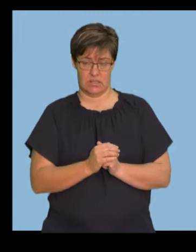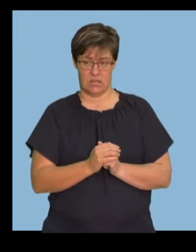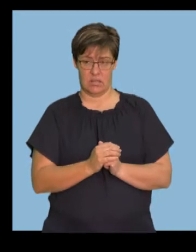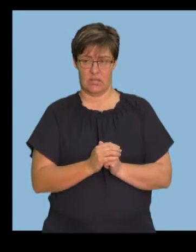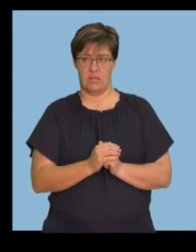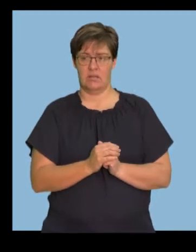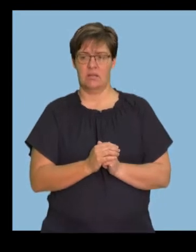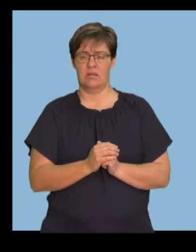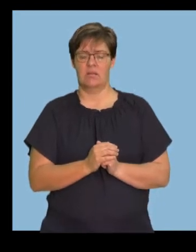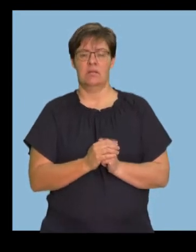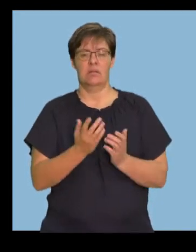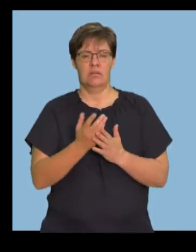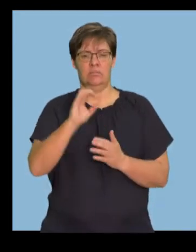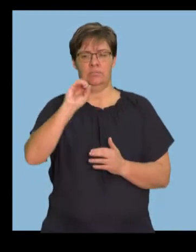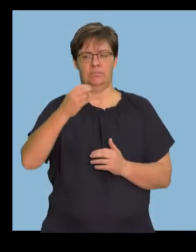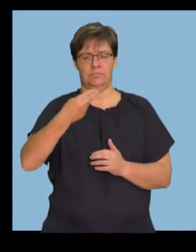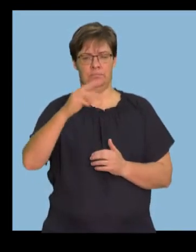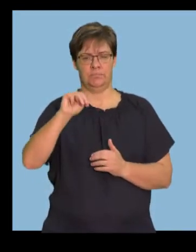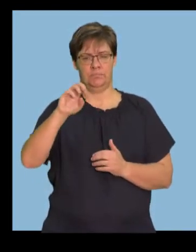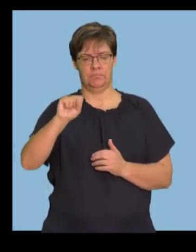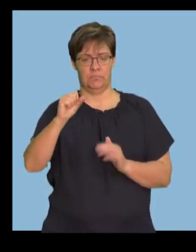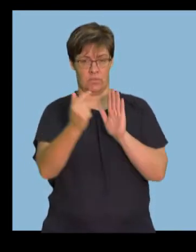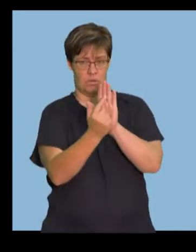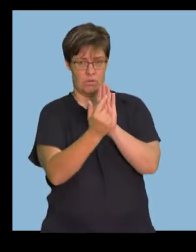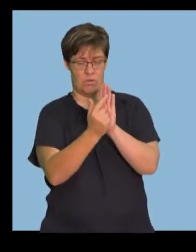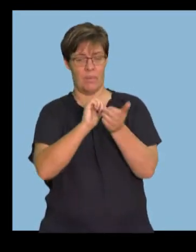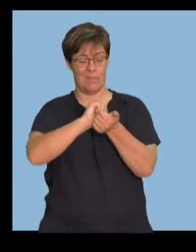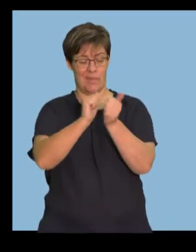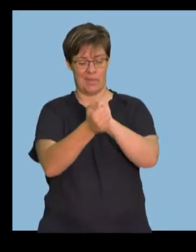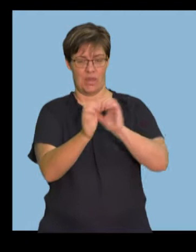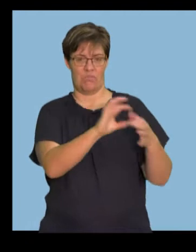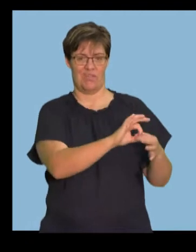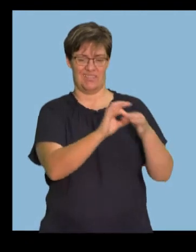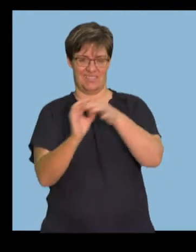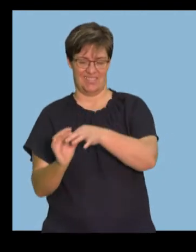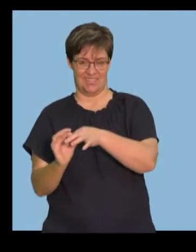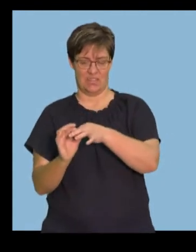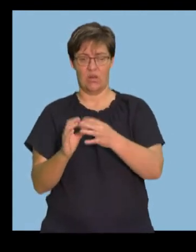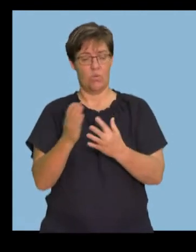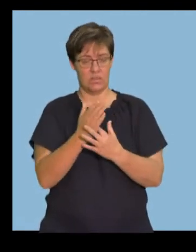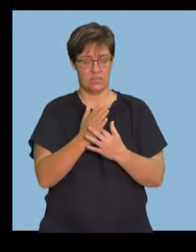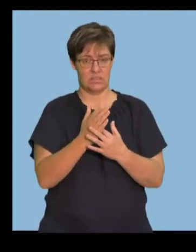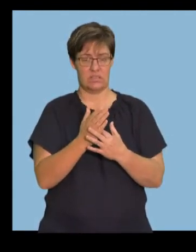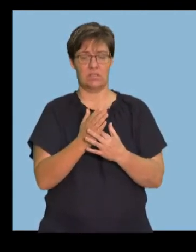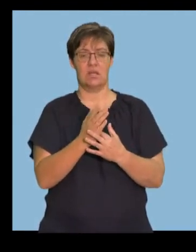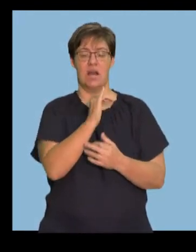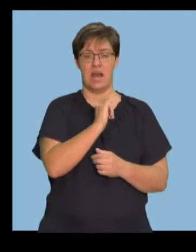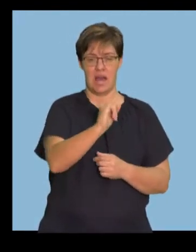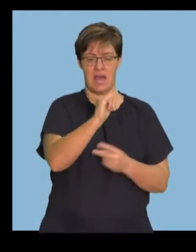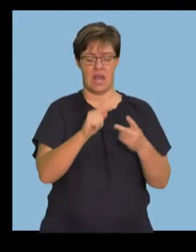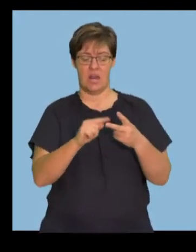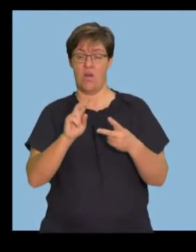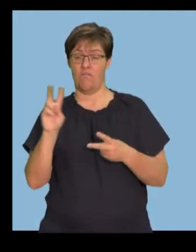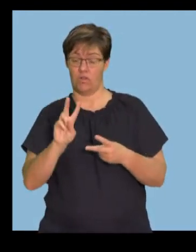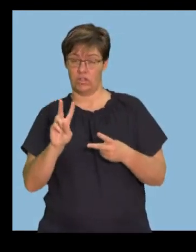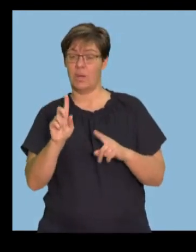actually look at the Ohm's law, which talks about the mathematical relationship that exists between current and voltage at constant